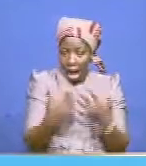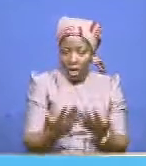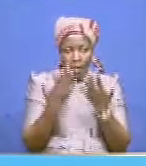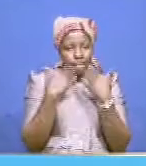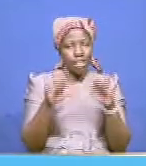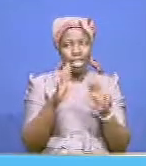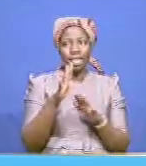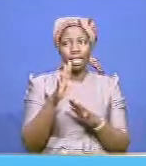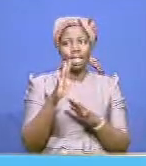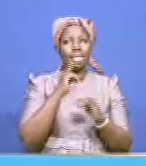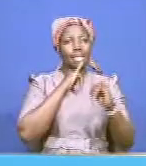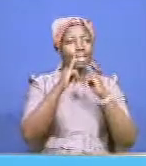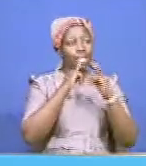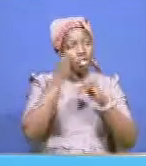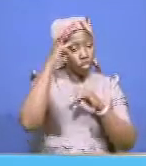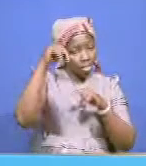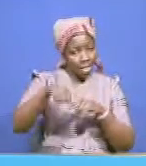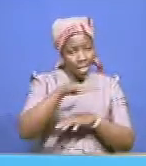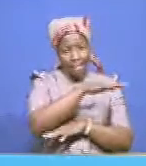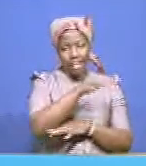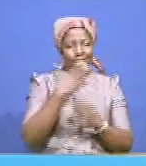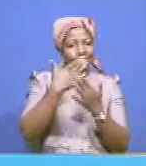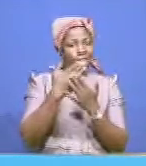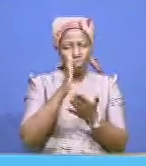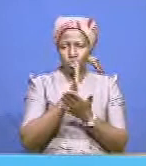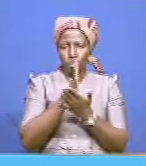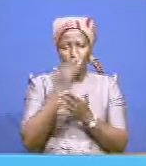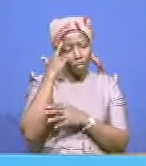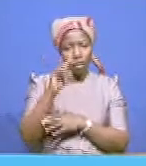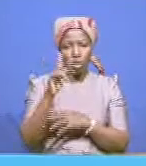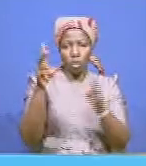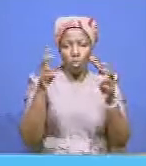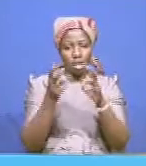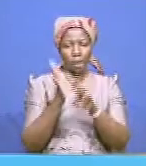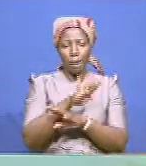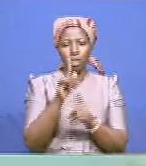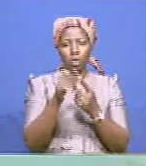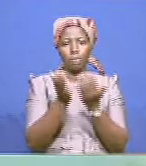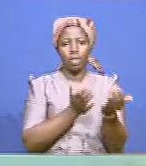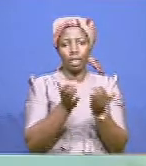Perspective for this evening. Thank you indeed so much for watching. Back to business.